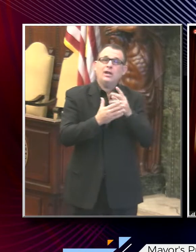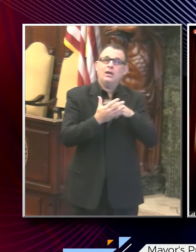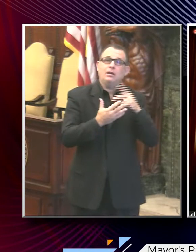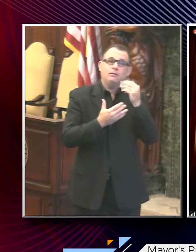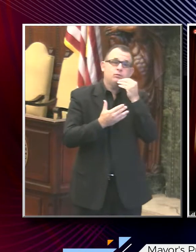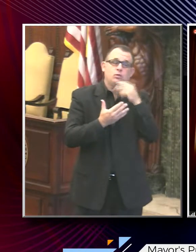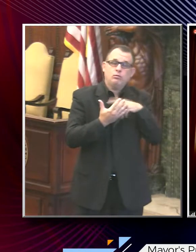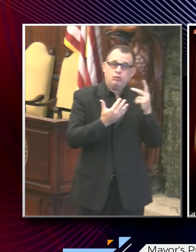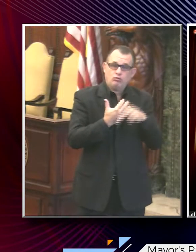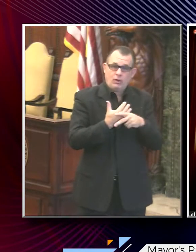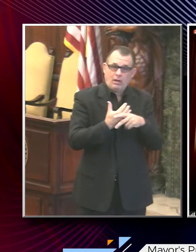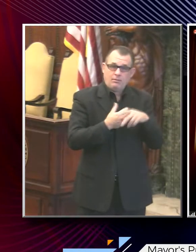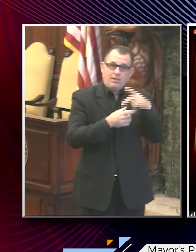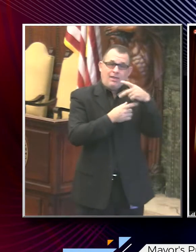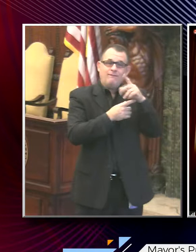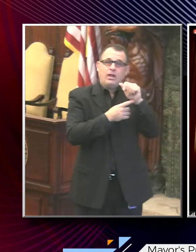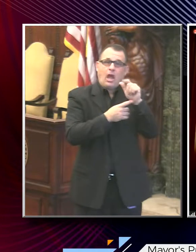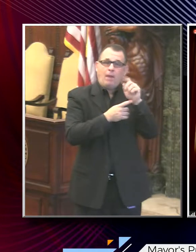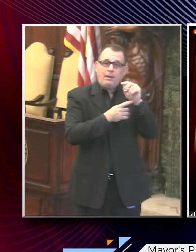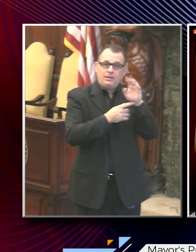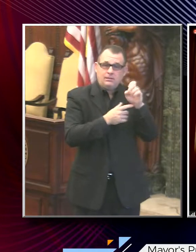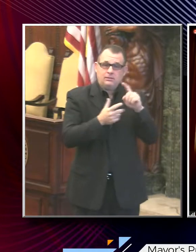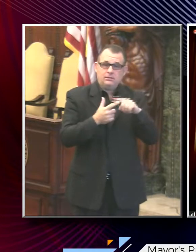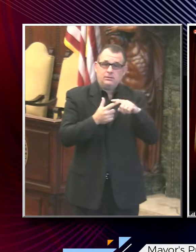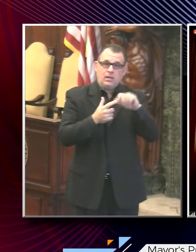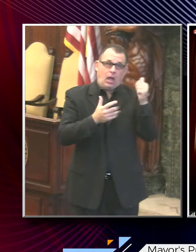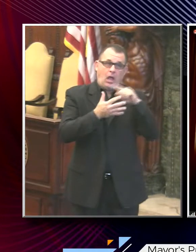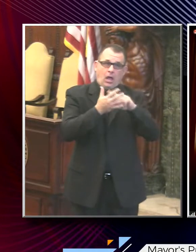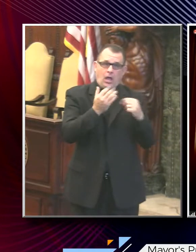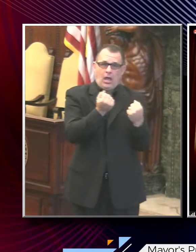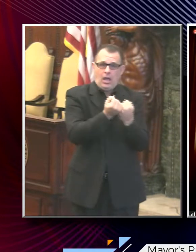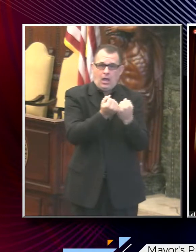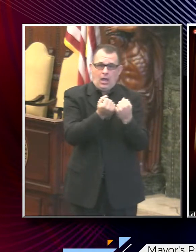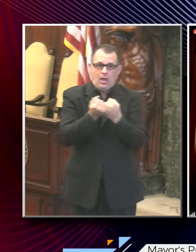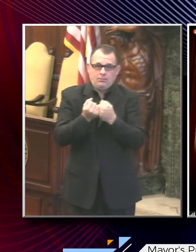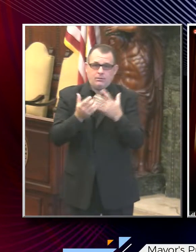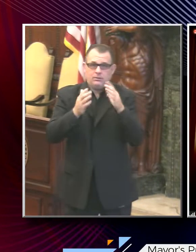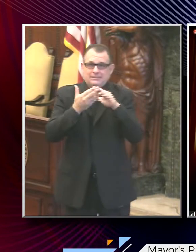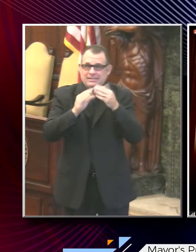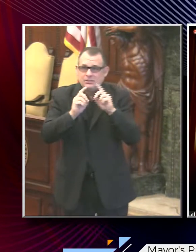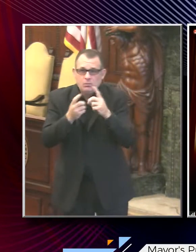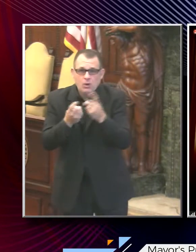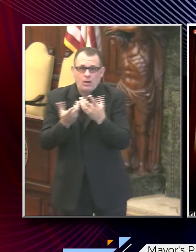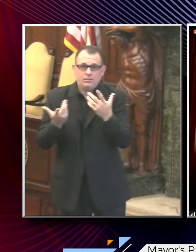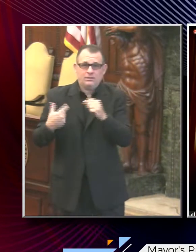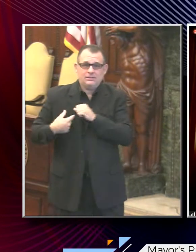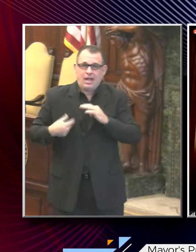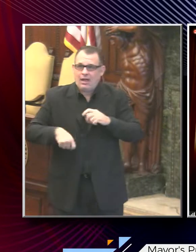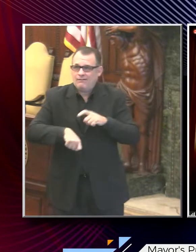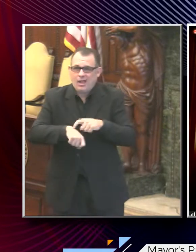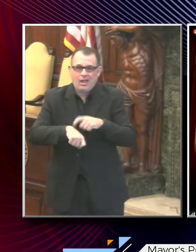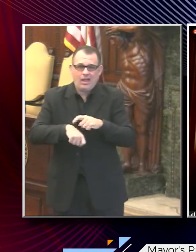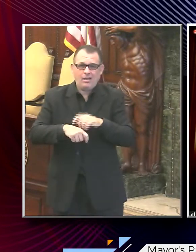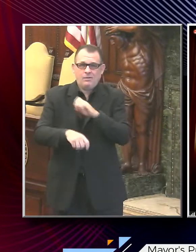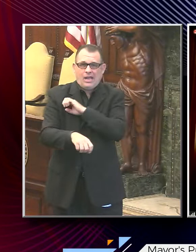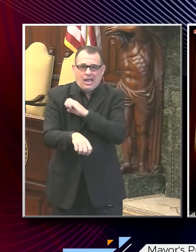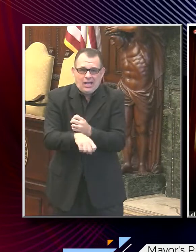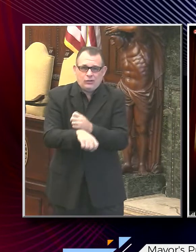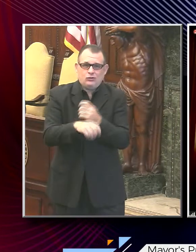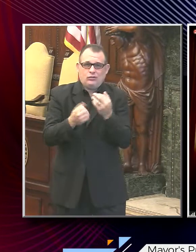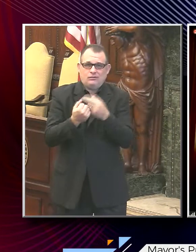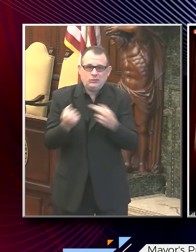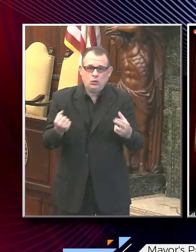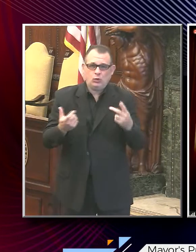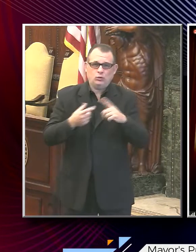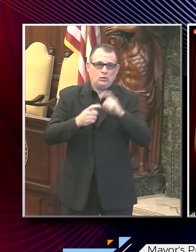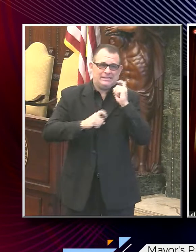who hosted the food sites, and to city departments who contributed many hours of staff time, energy, and resources, especially Community Life